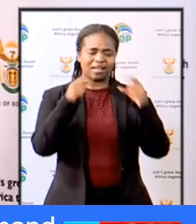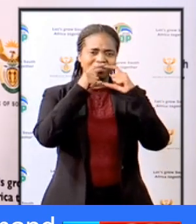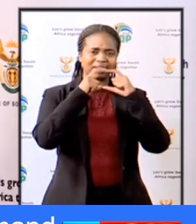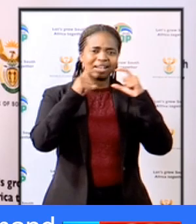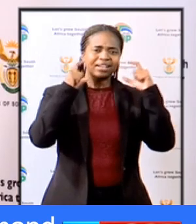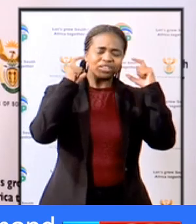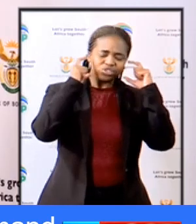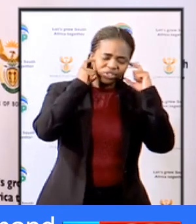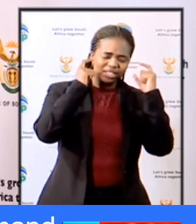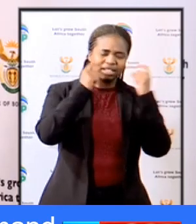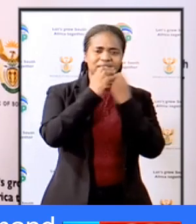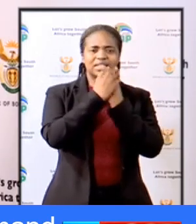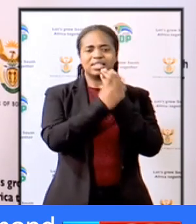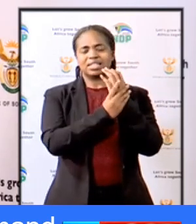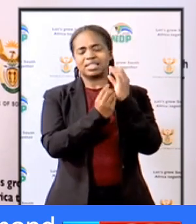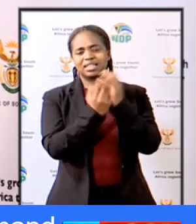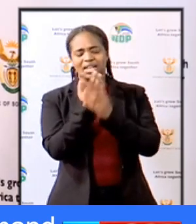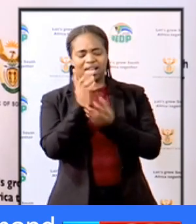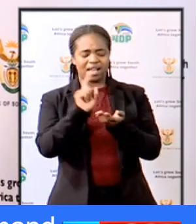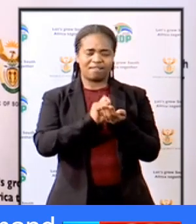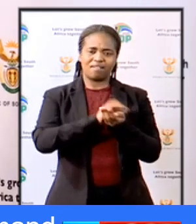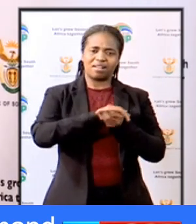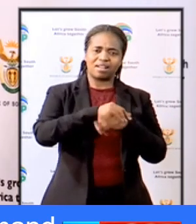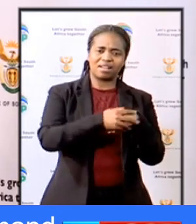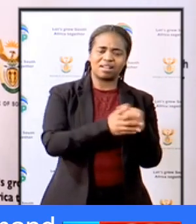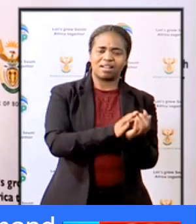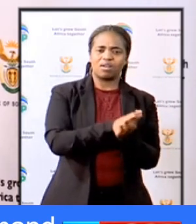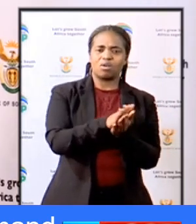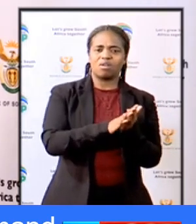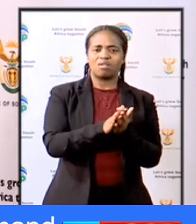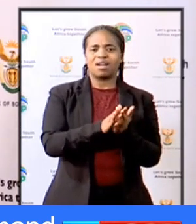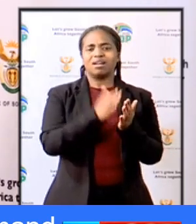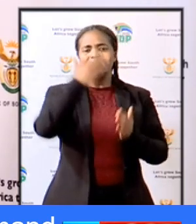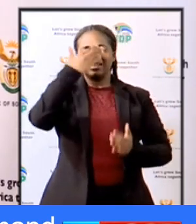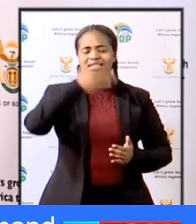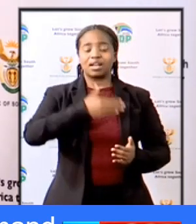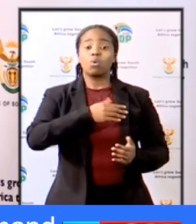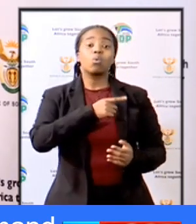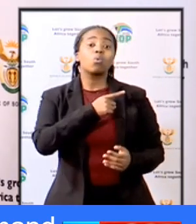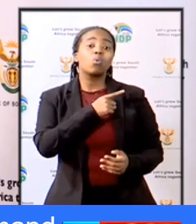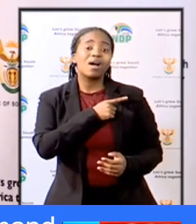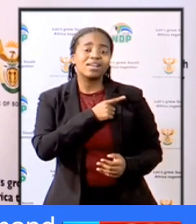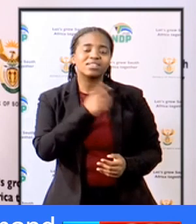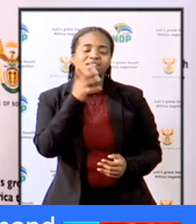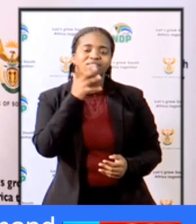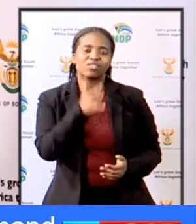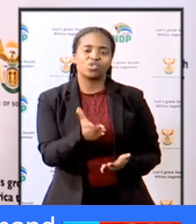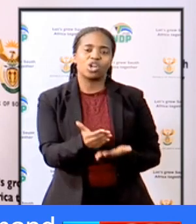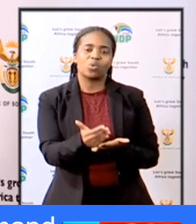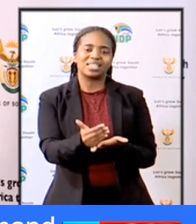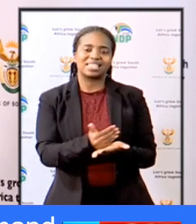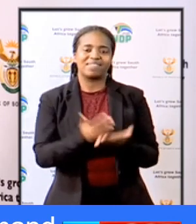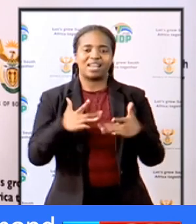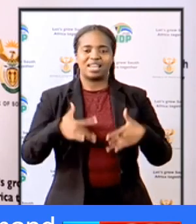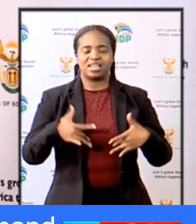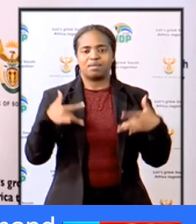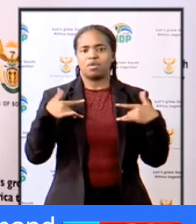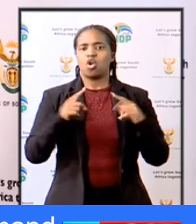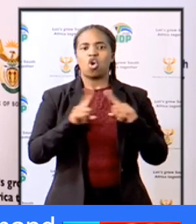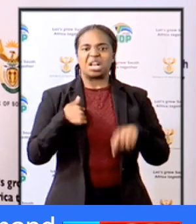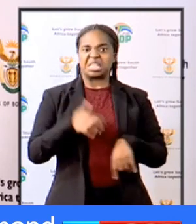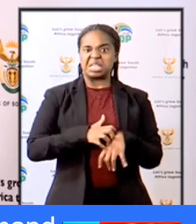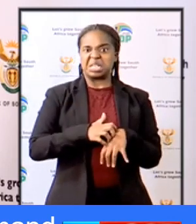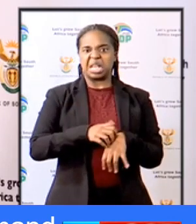hygiene protocols, all these measures are meant to save lives. They are not just a